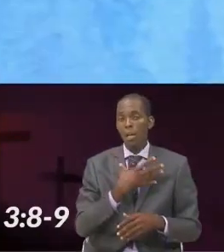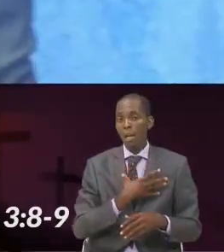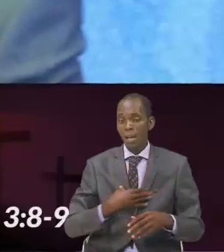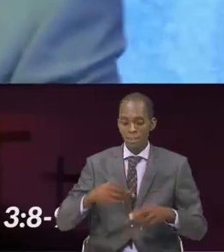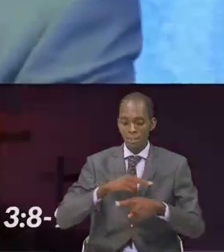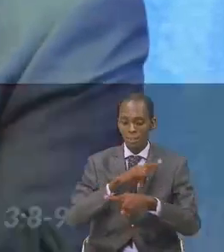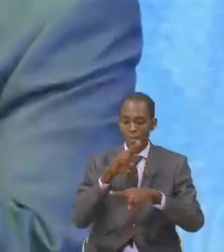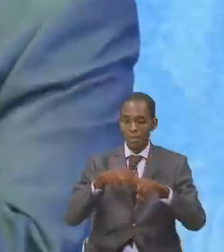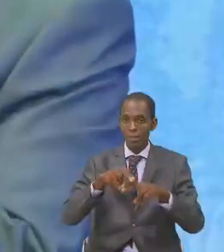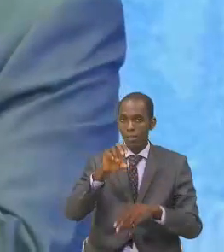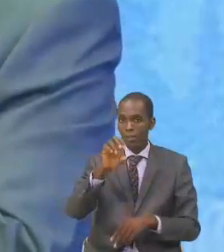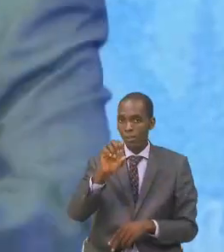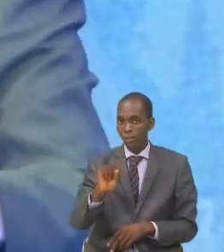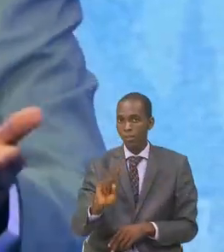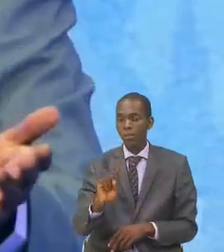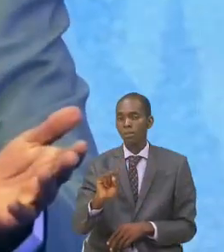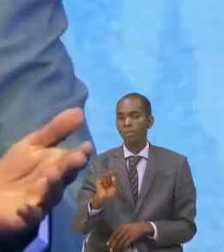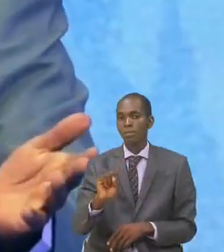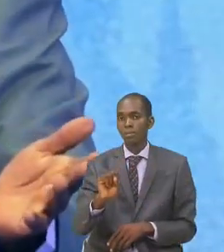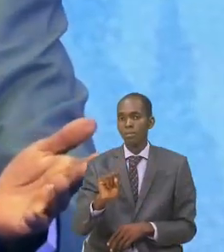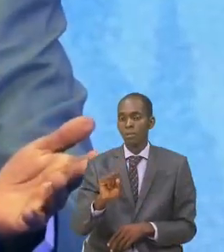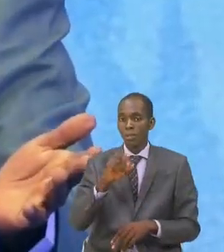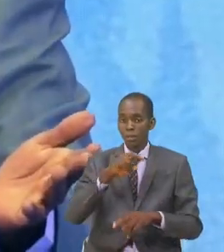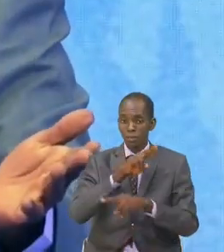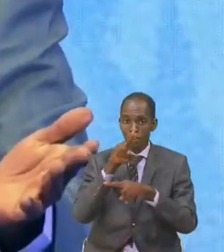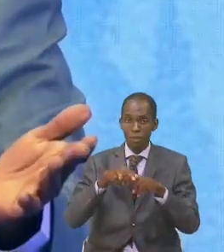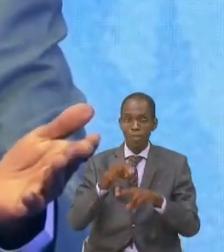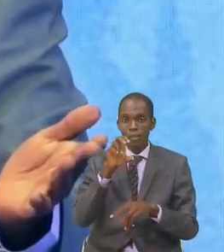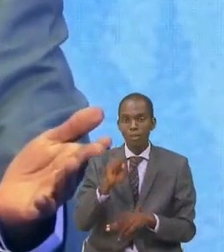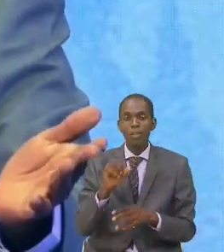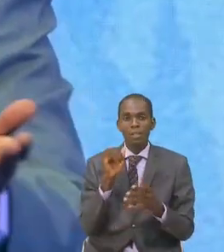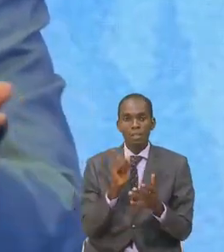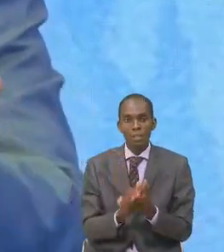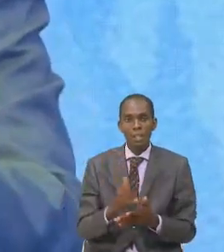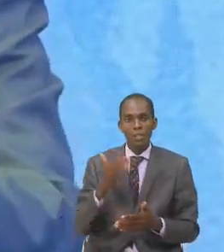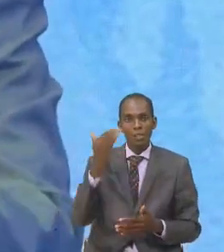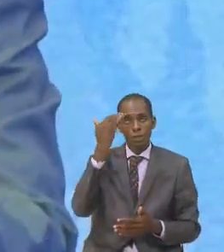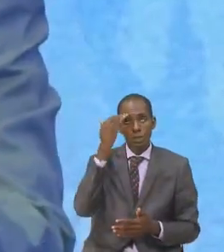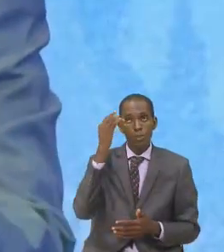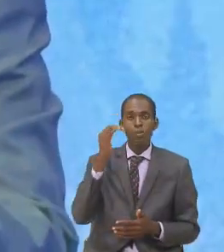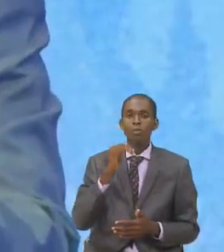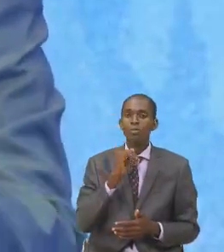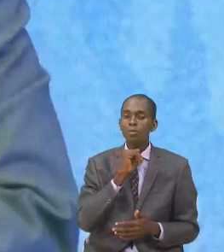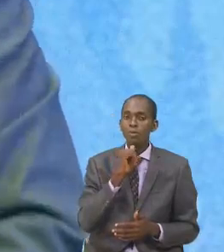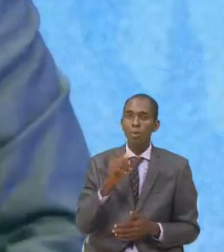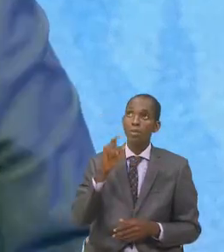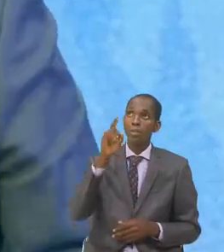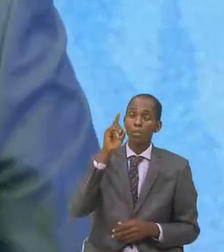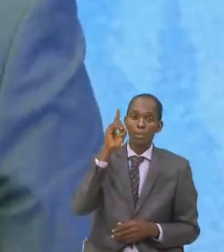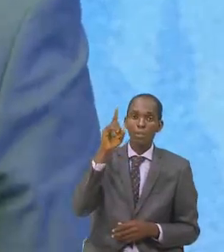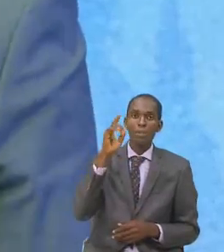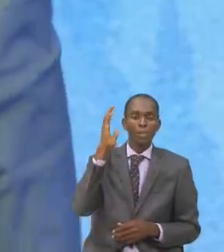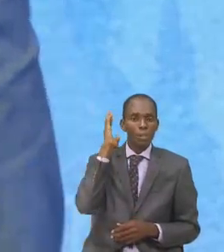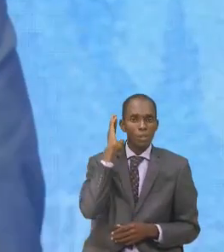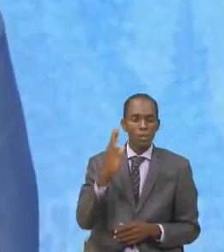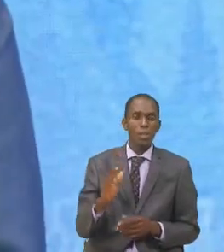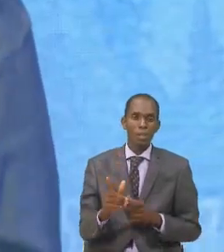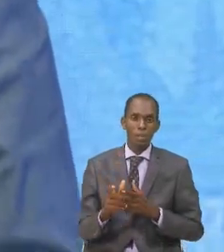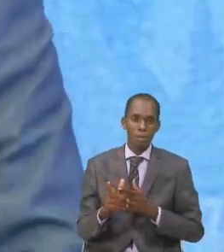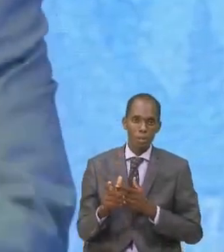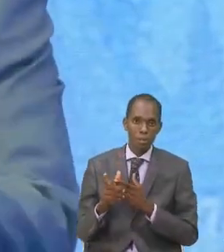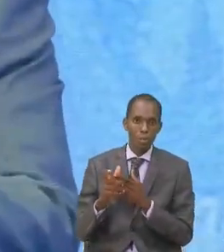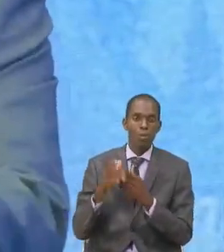that thou knowest not, and nations, plural, and nations, plural, and nations that knew